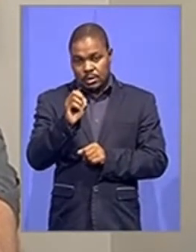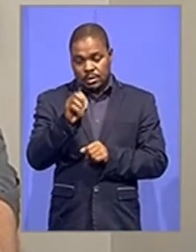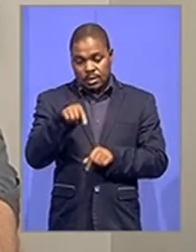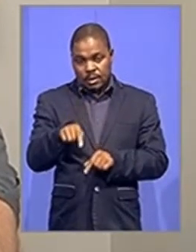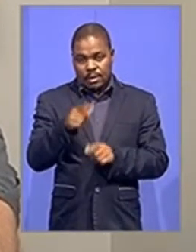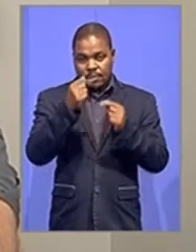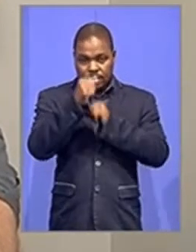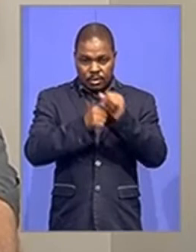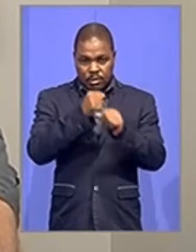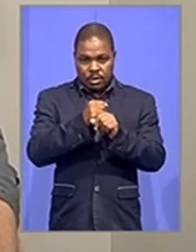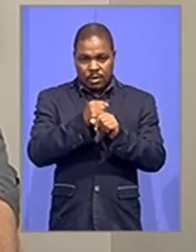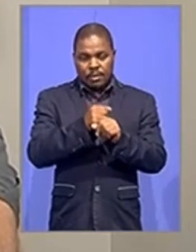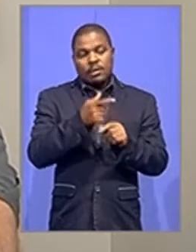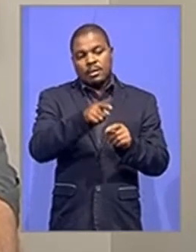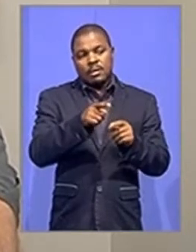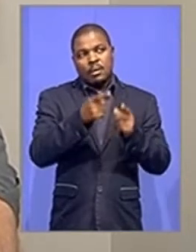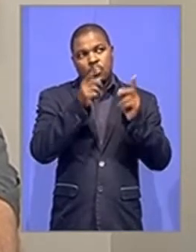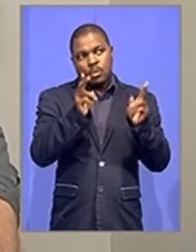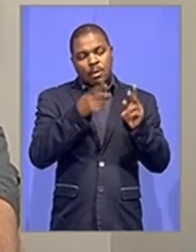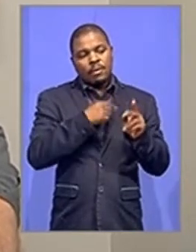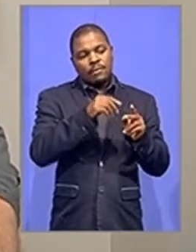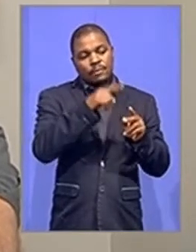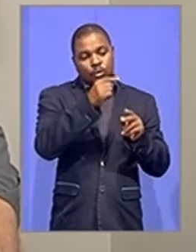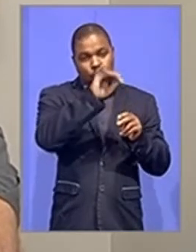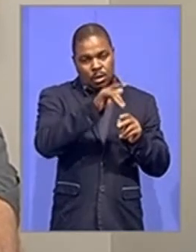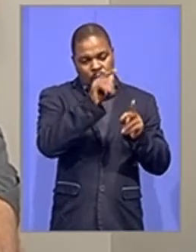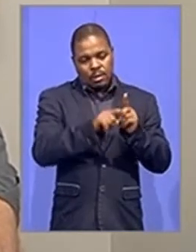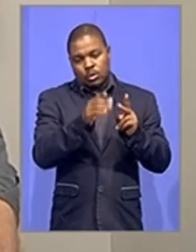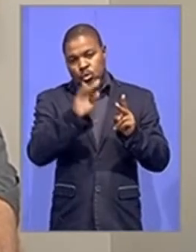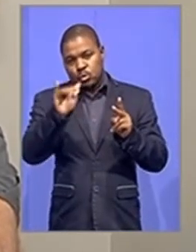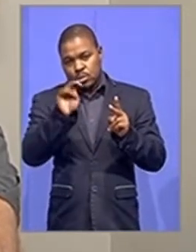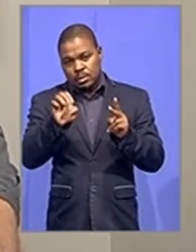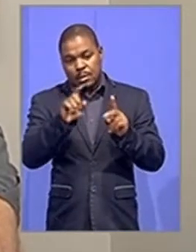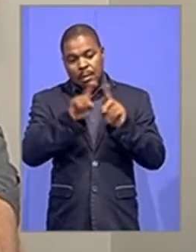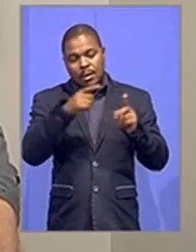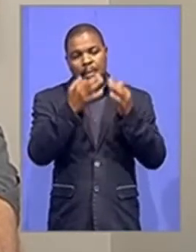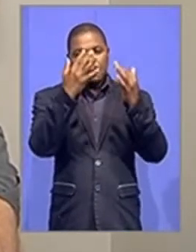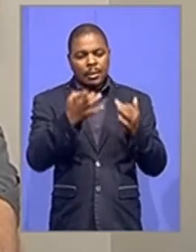financial year runs from the 1st of July to the end of June. The budget deficit was then